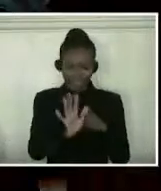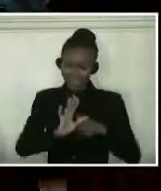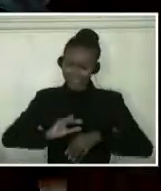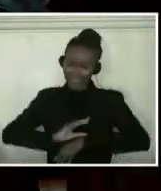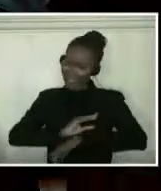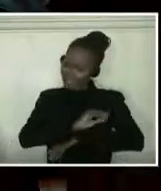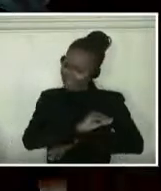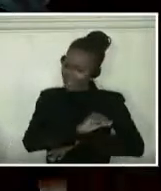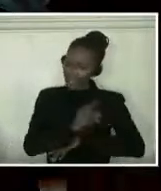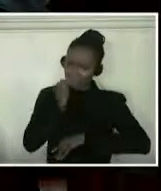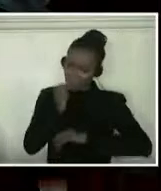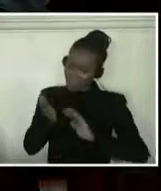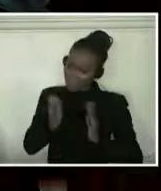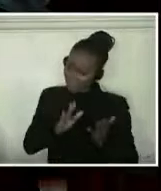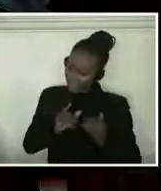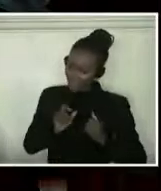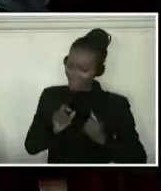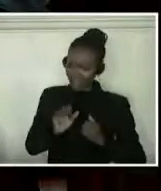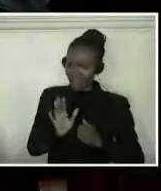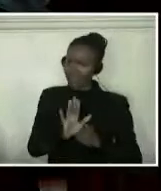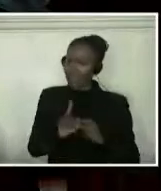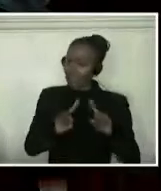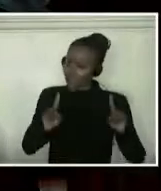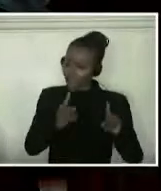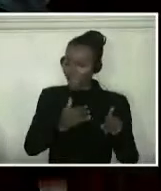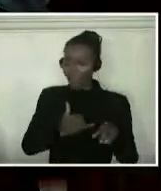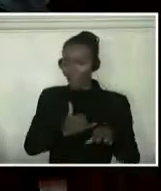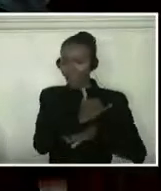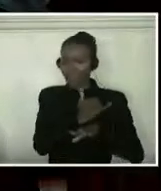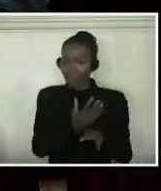finale um